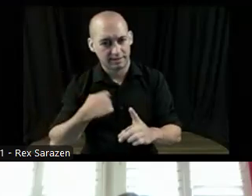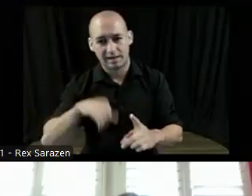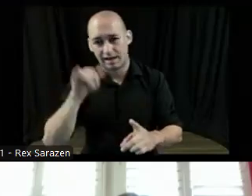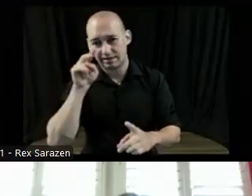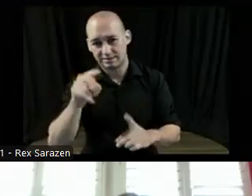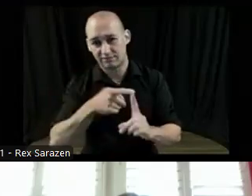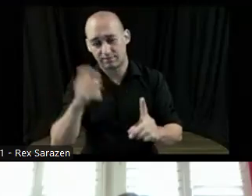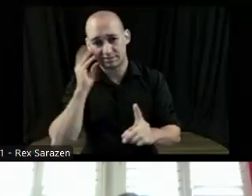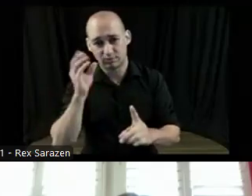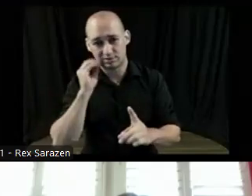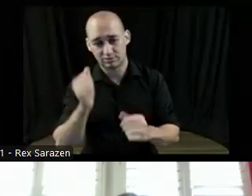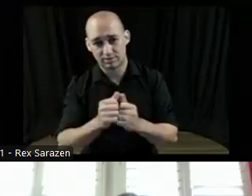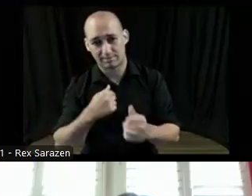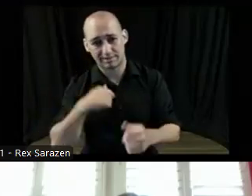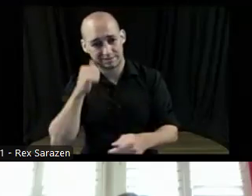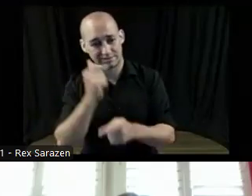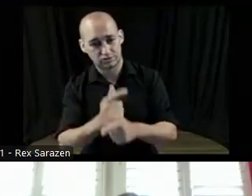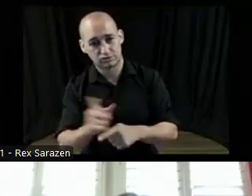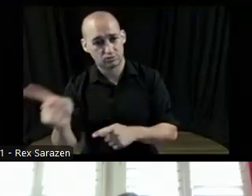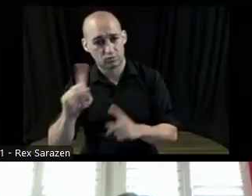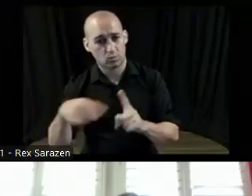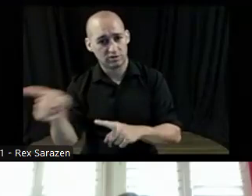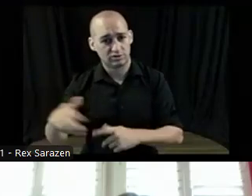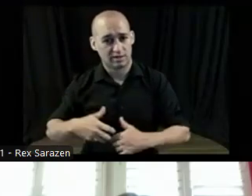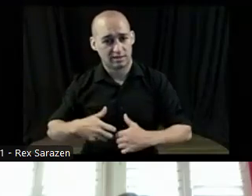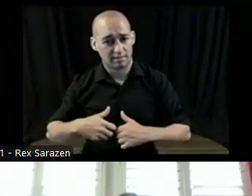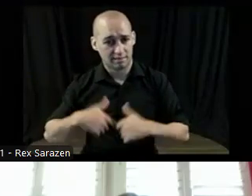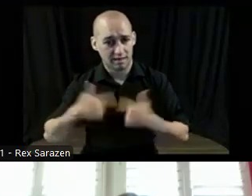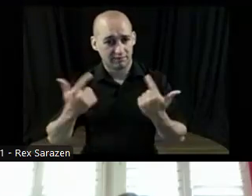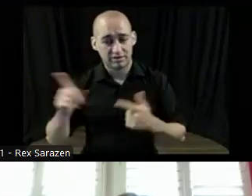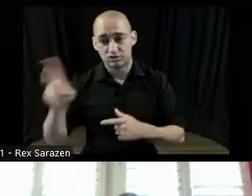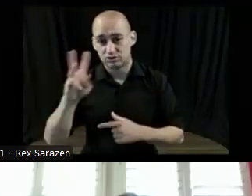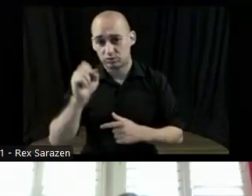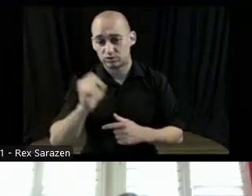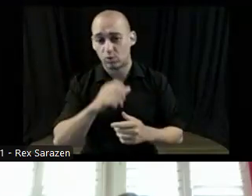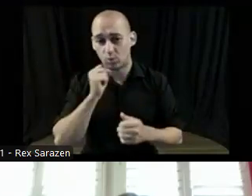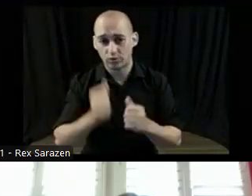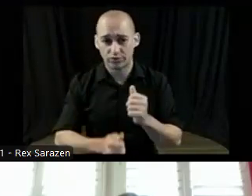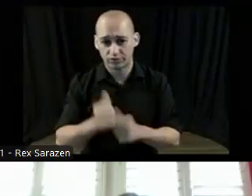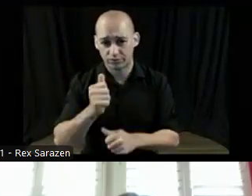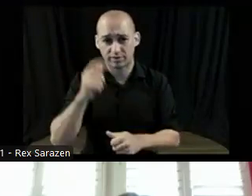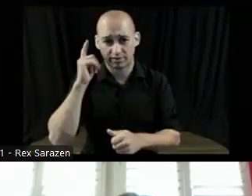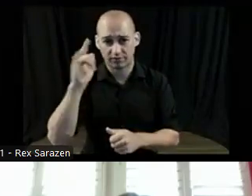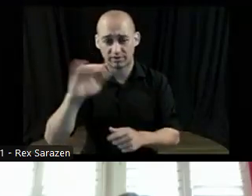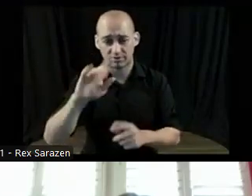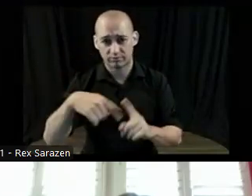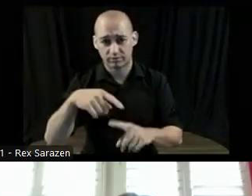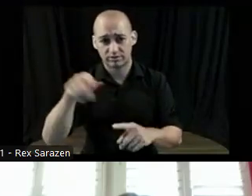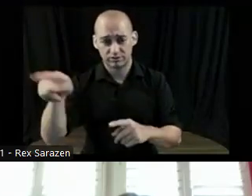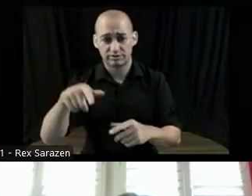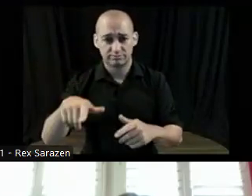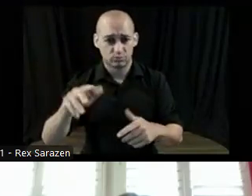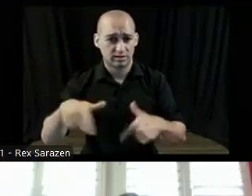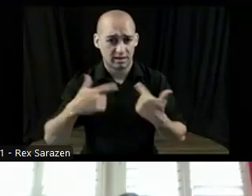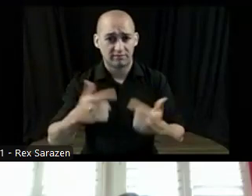my sister when she was alive, and she was an older Californian too when she died. She was in nursing homes and all that. There was abuse going on,